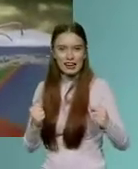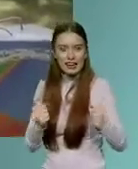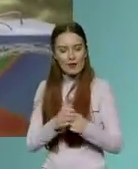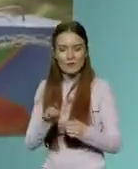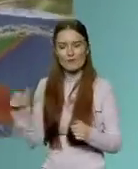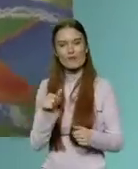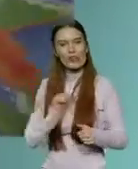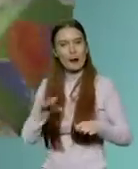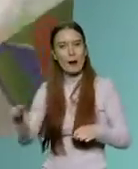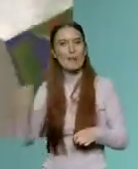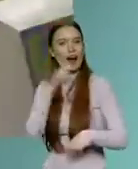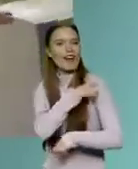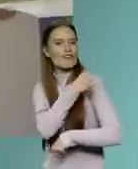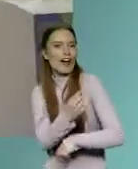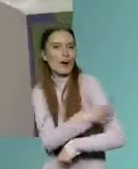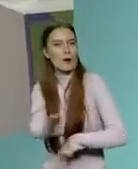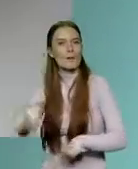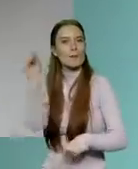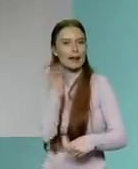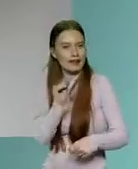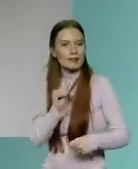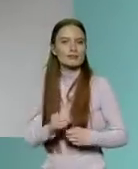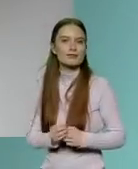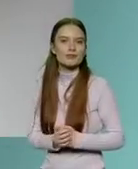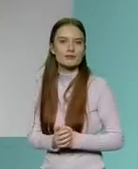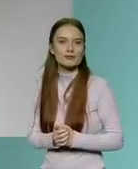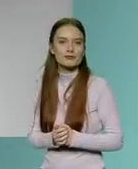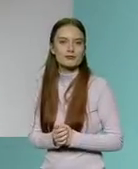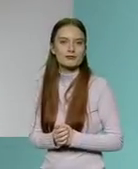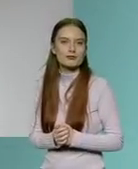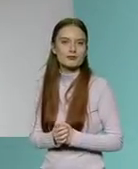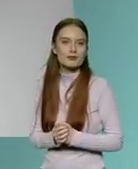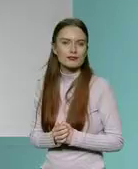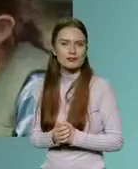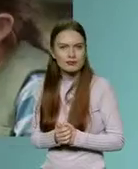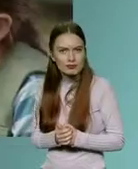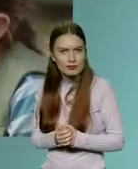Time to collect my feather. The box is empty. Huh?